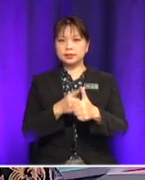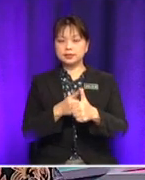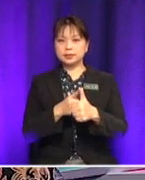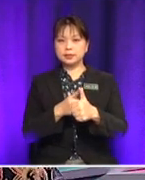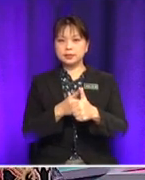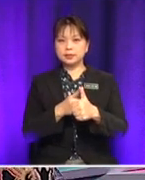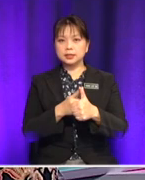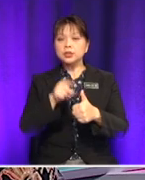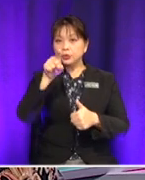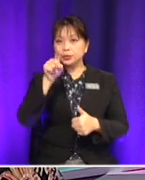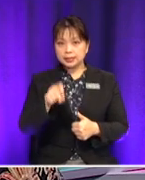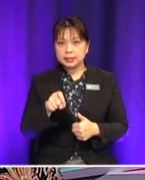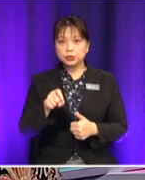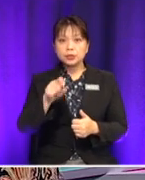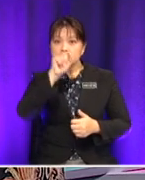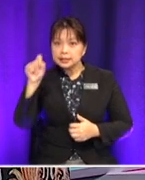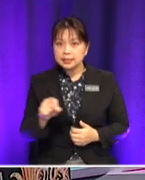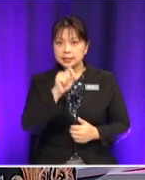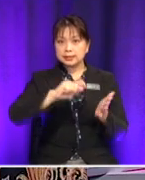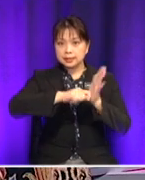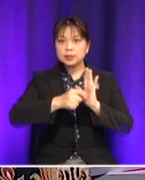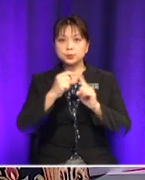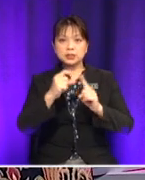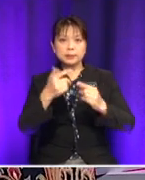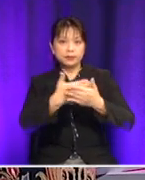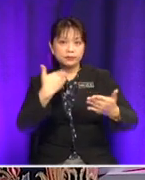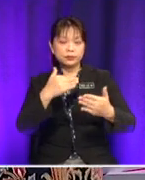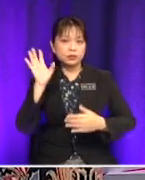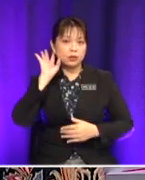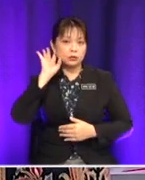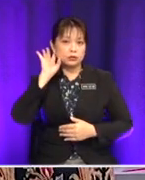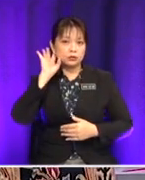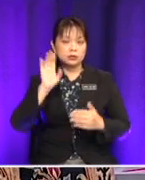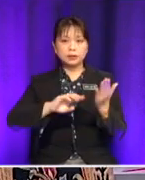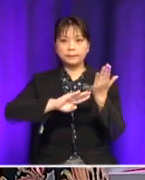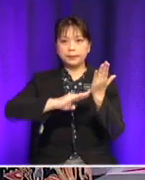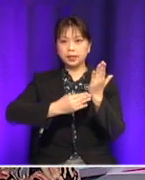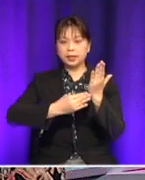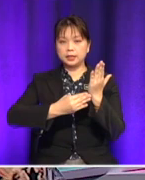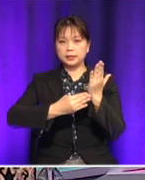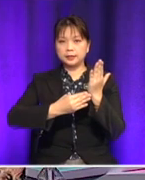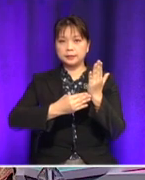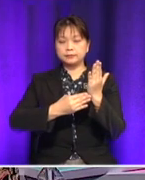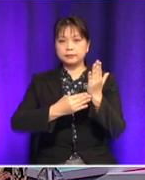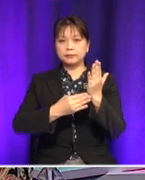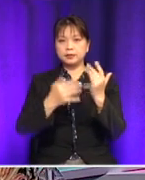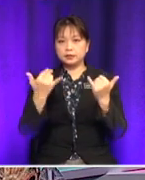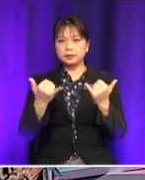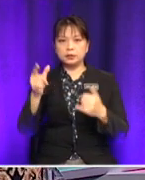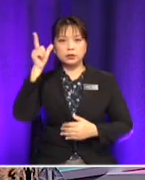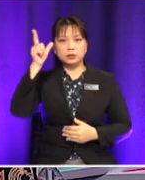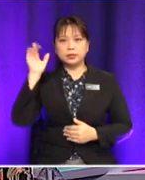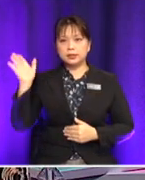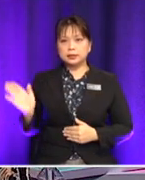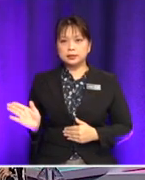of all, you need to circle the keywords before the audio begins. So now, girls and boys, viewers out there, let us look at the question.